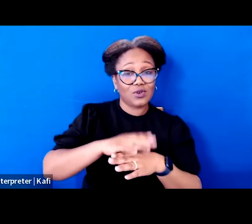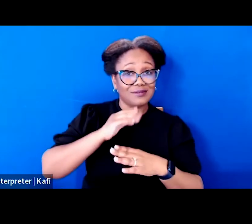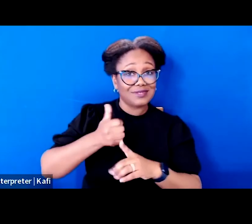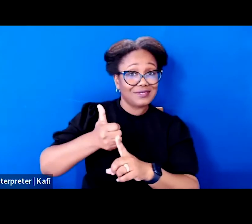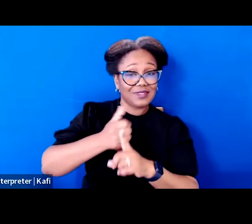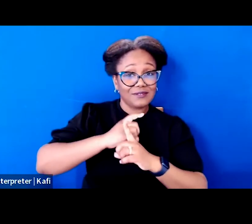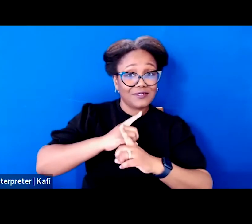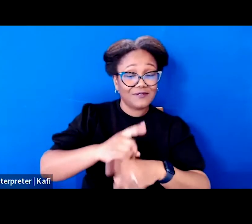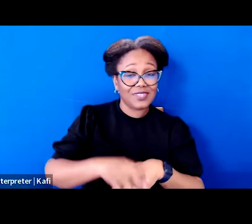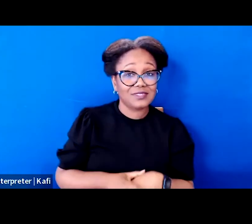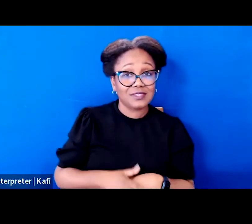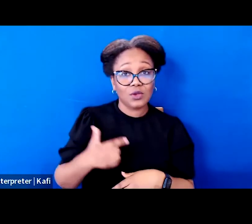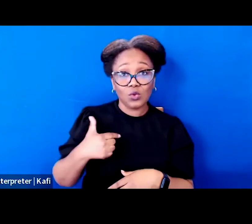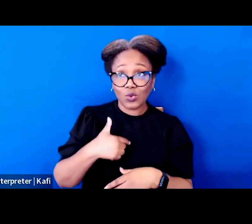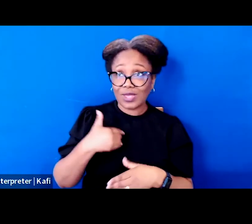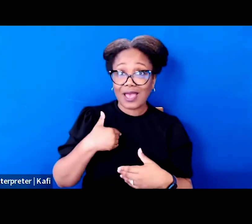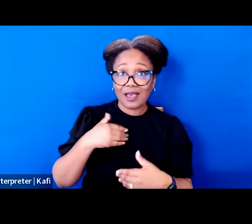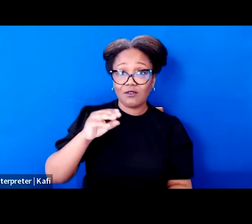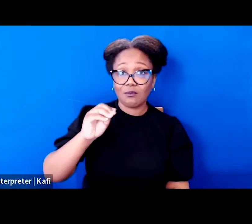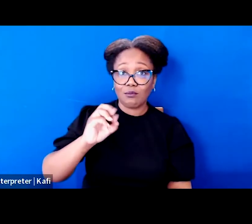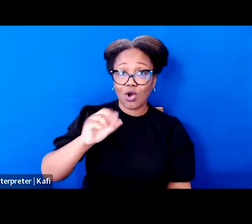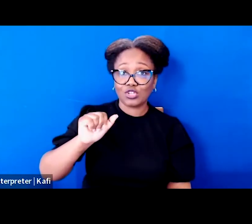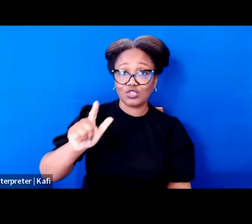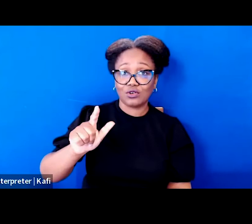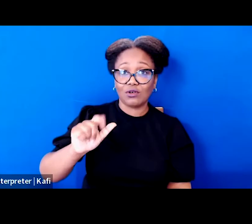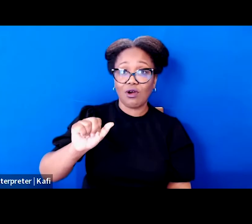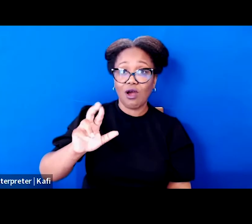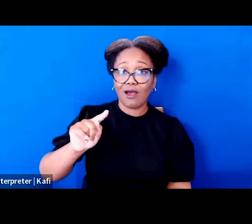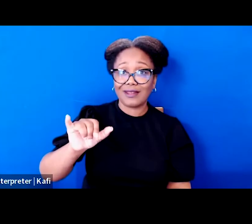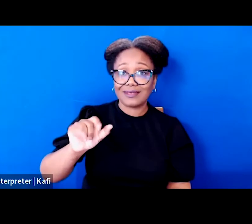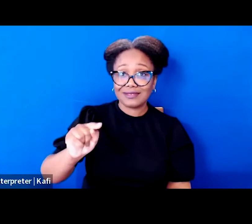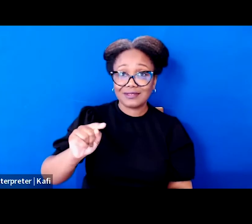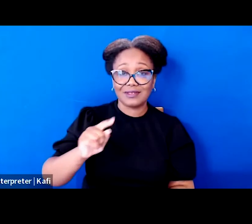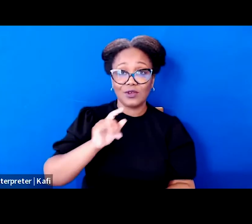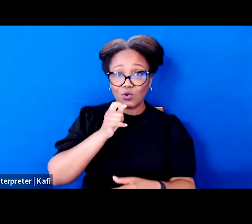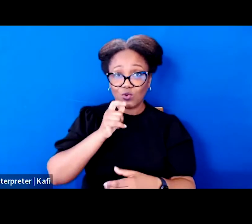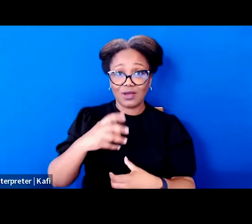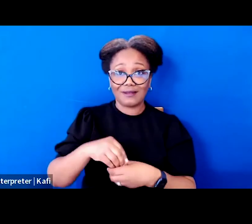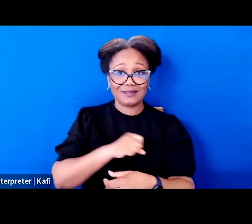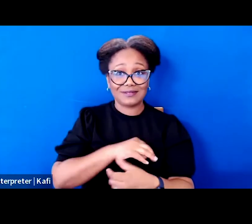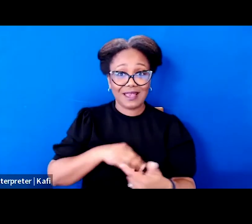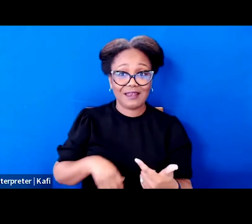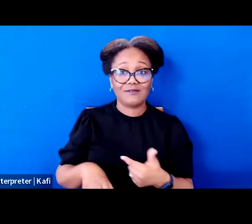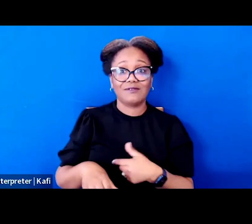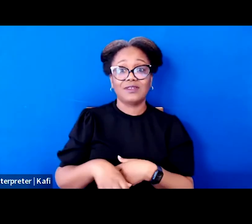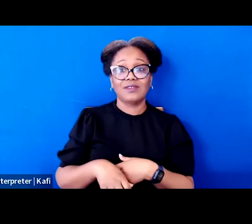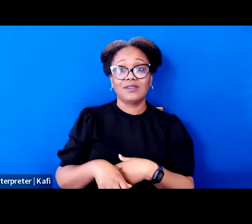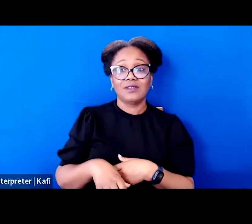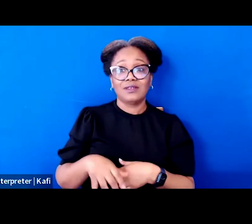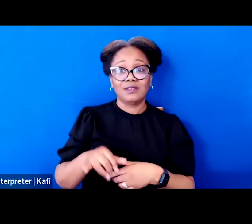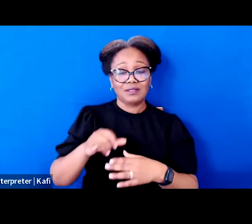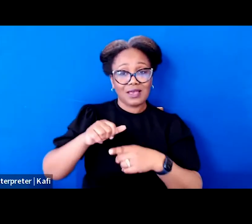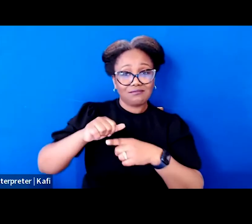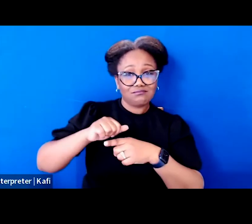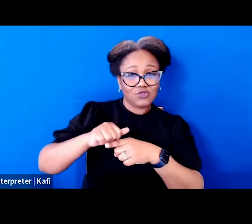martial artists on board, Black belts on board. We do emergency preparedness. So this, community